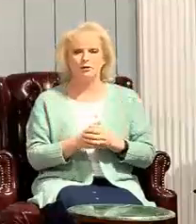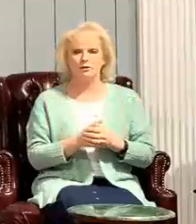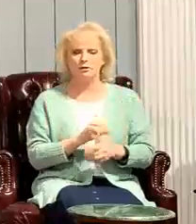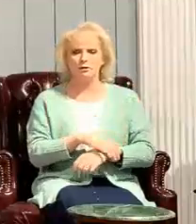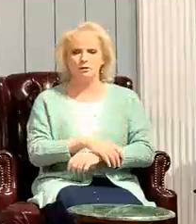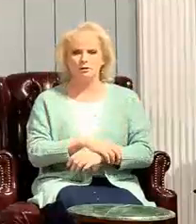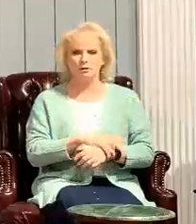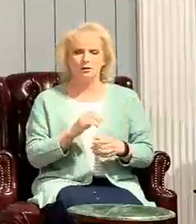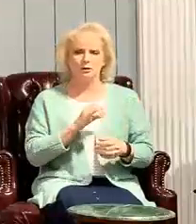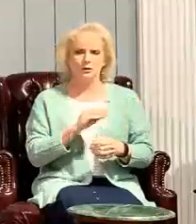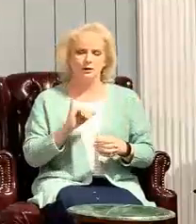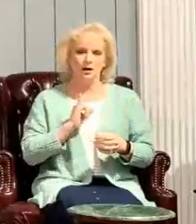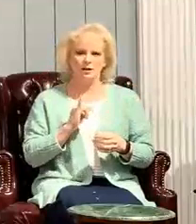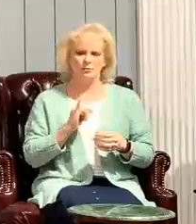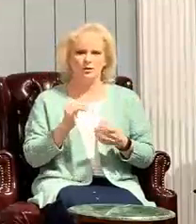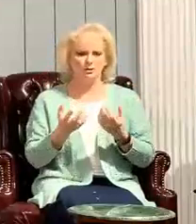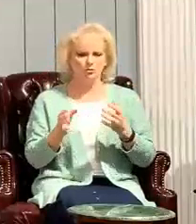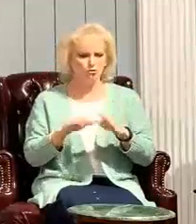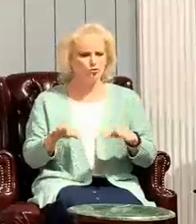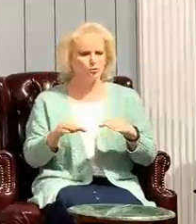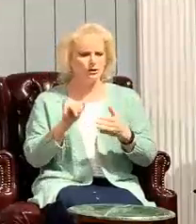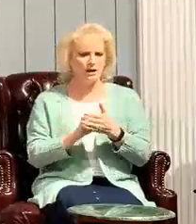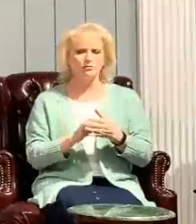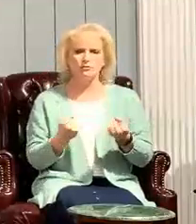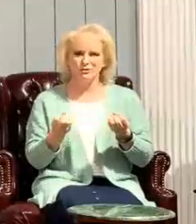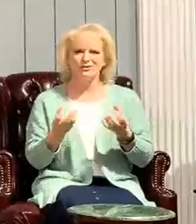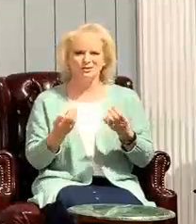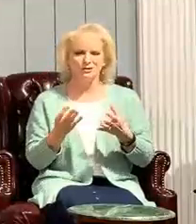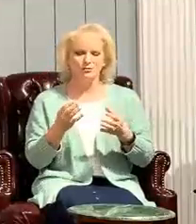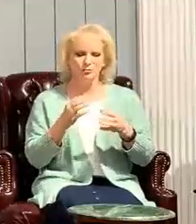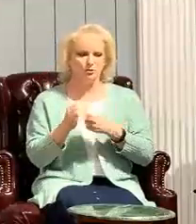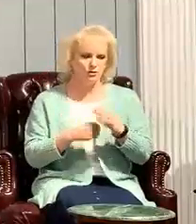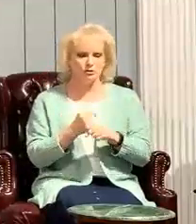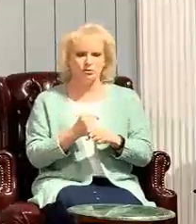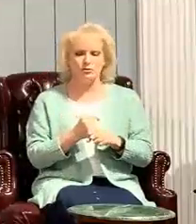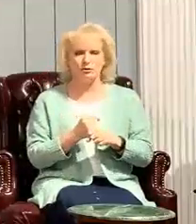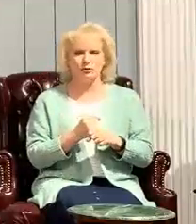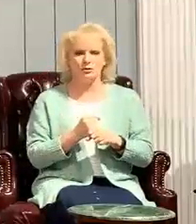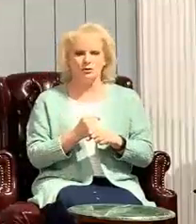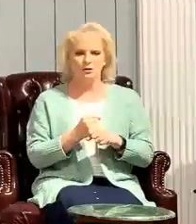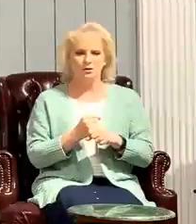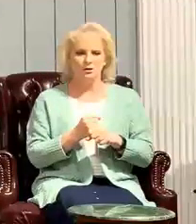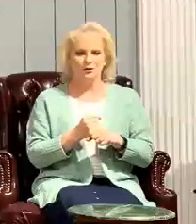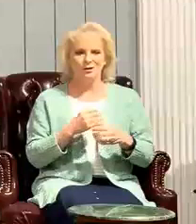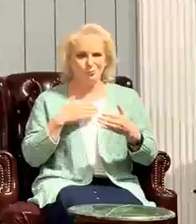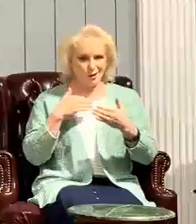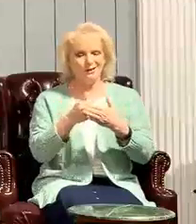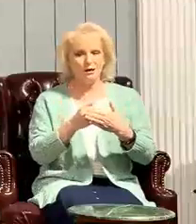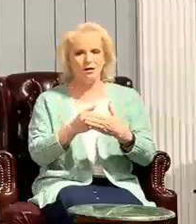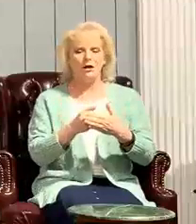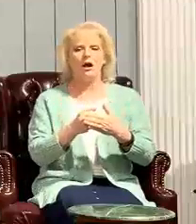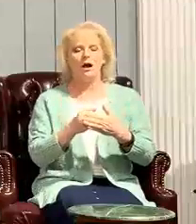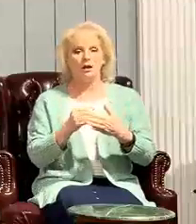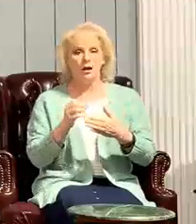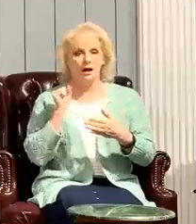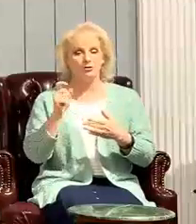and I've been doing it for a number of years that way. Right now, normally, I should probably be already in the New Testament, and I am